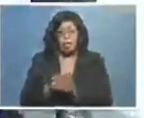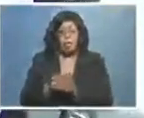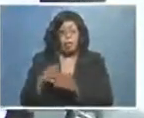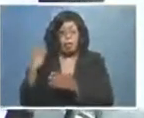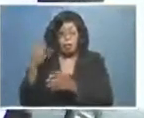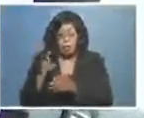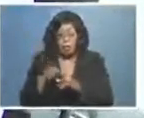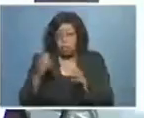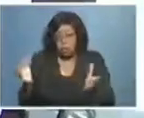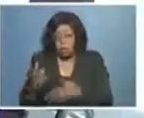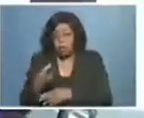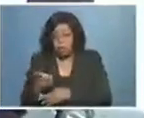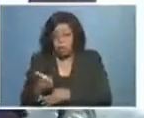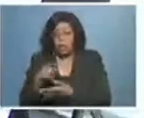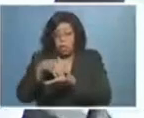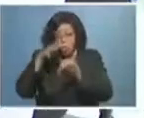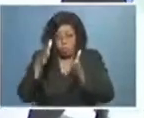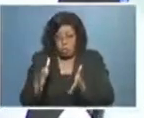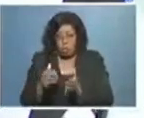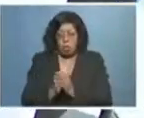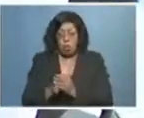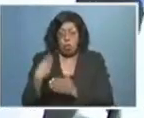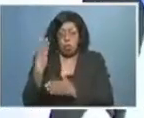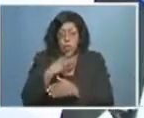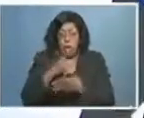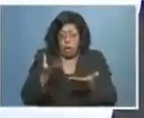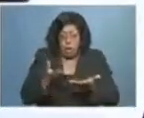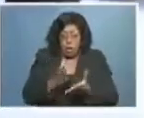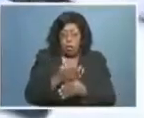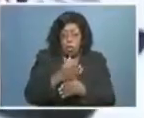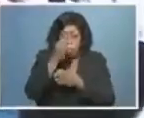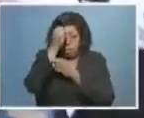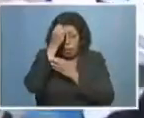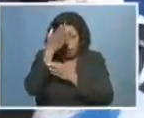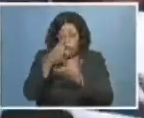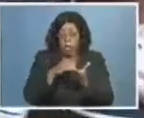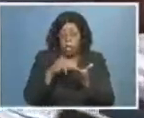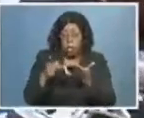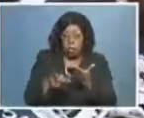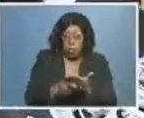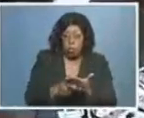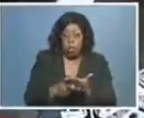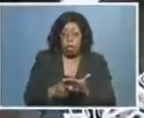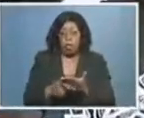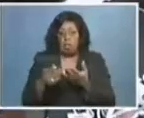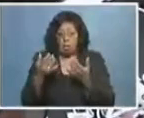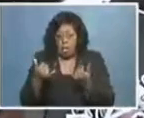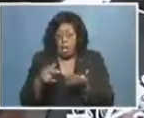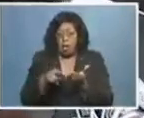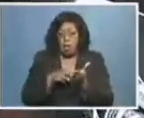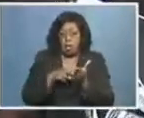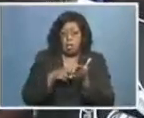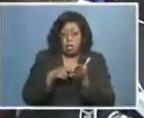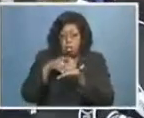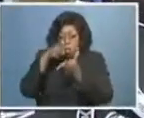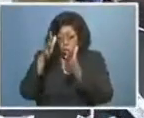them. So we're out here now sharing information about that program. We're actually registering persons on site because we